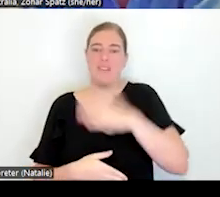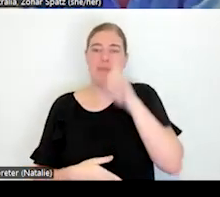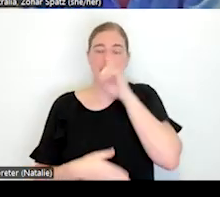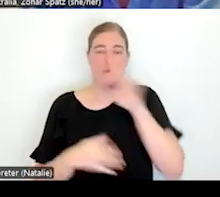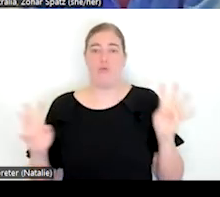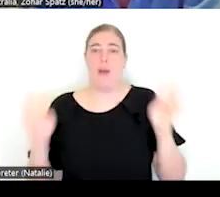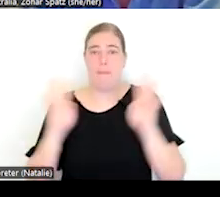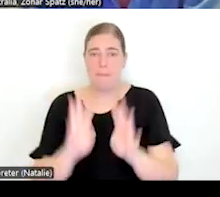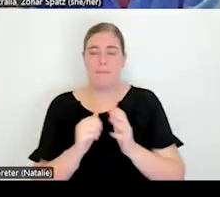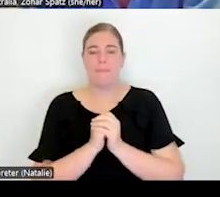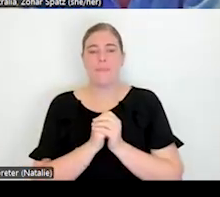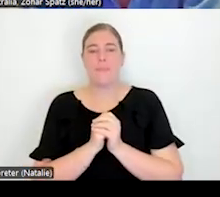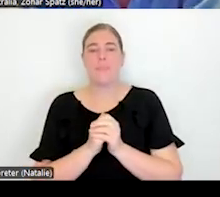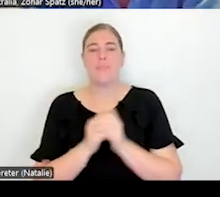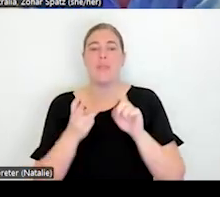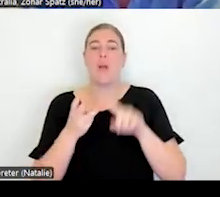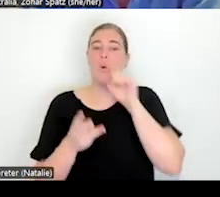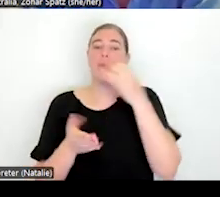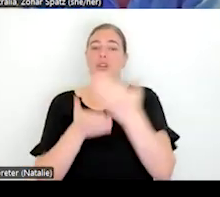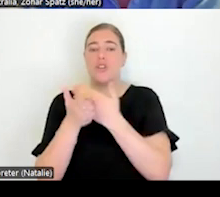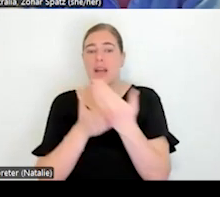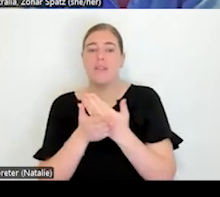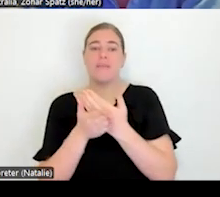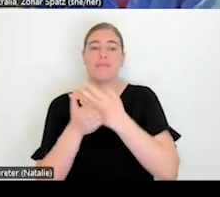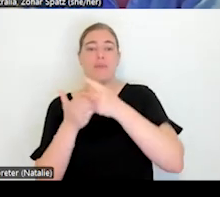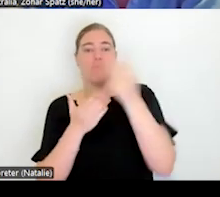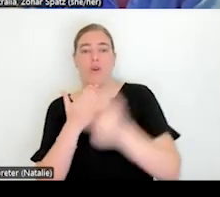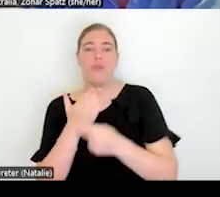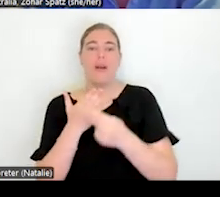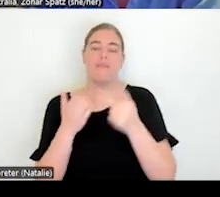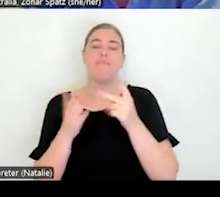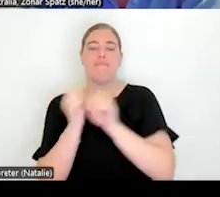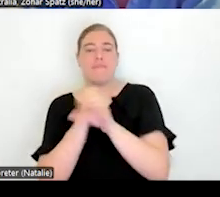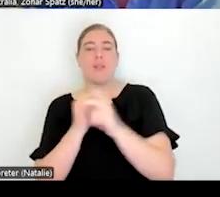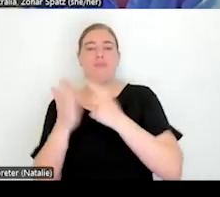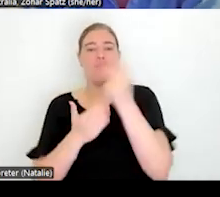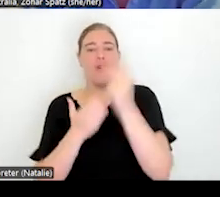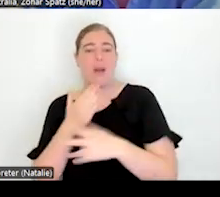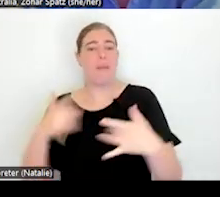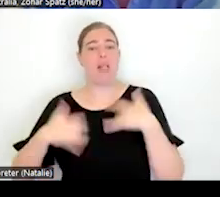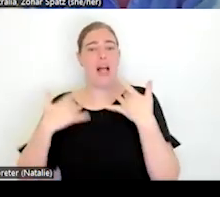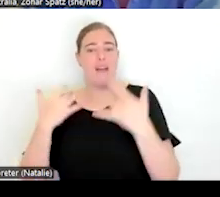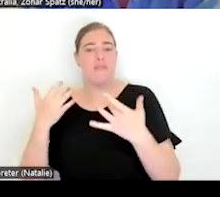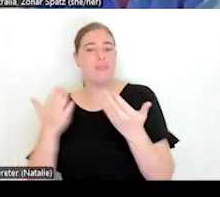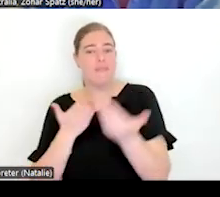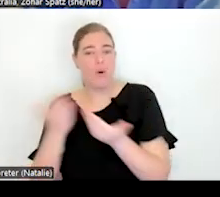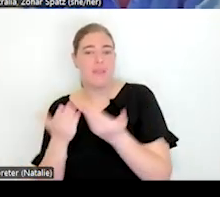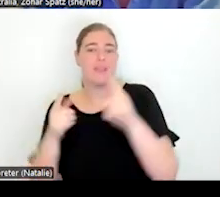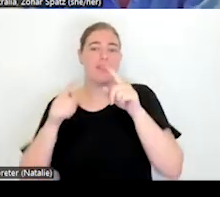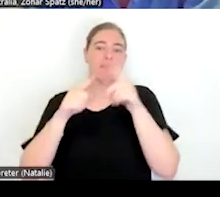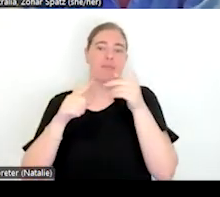be a sharing of program of live performances, screenings, exhibitions, and pictures. There'll